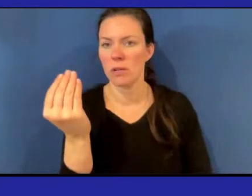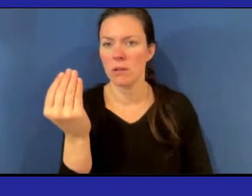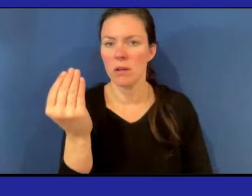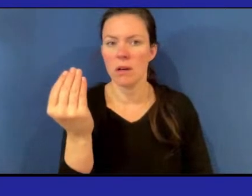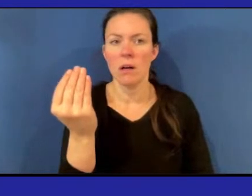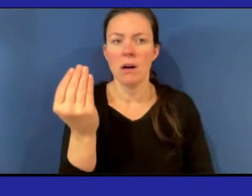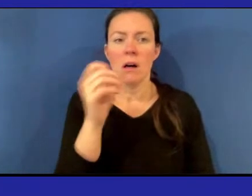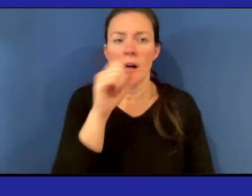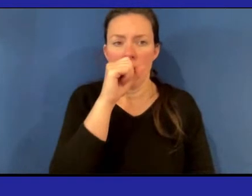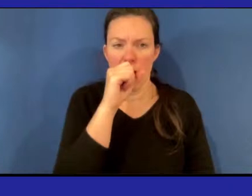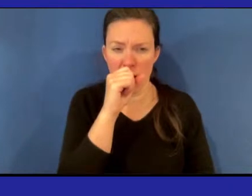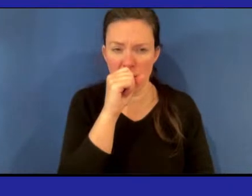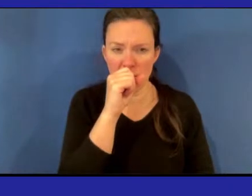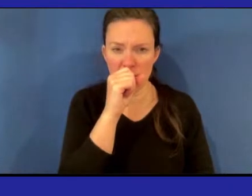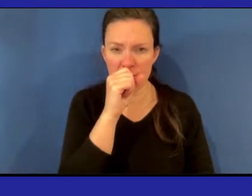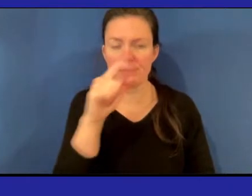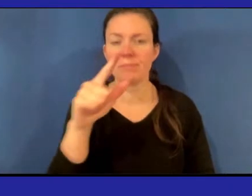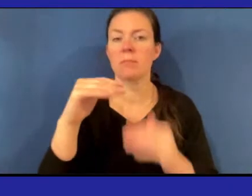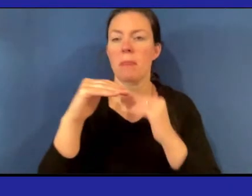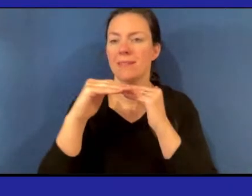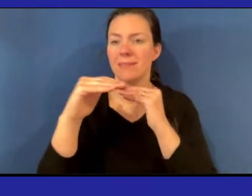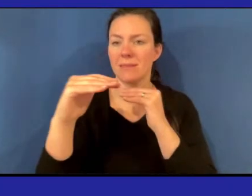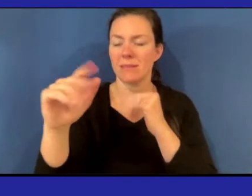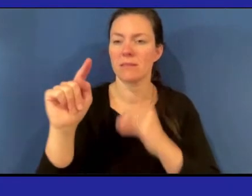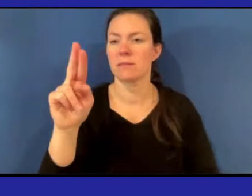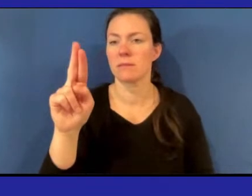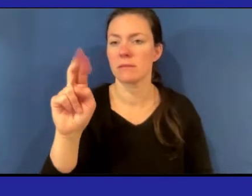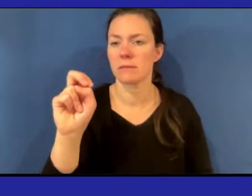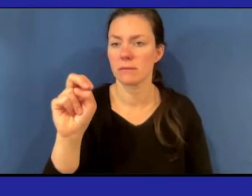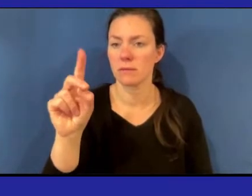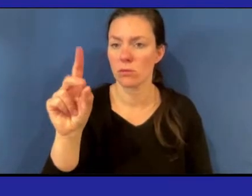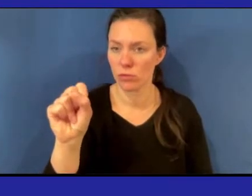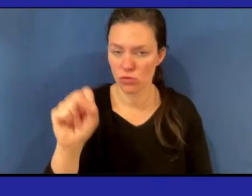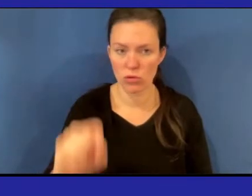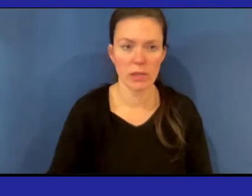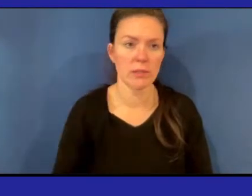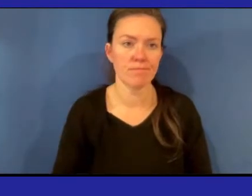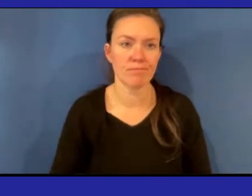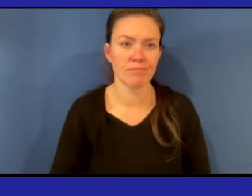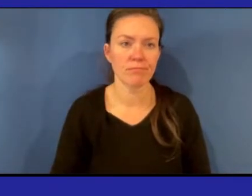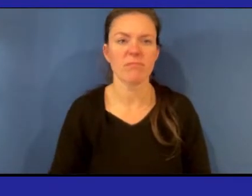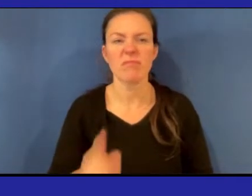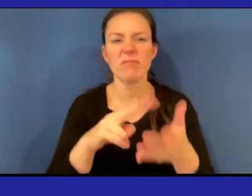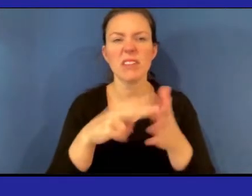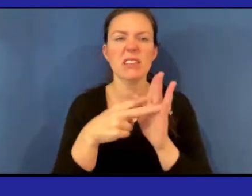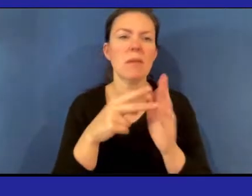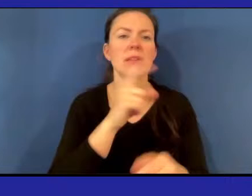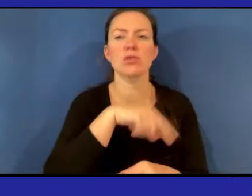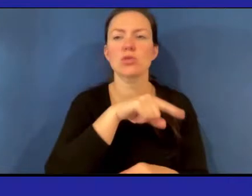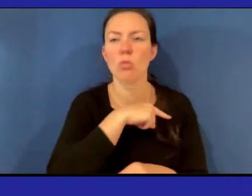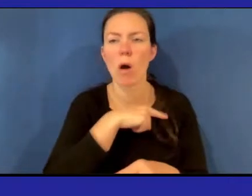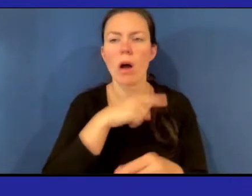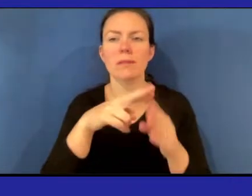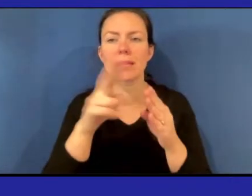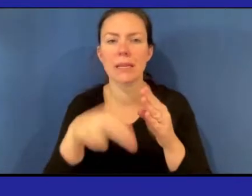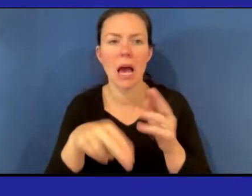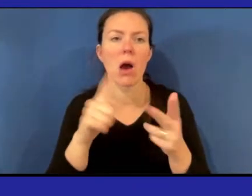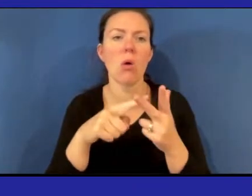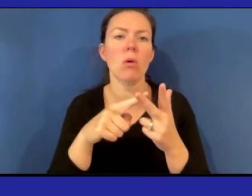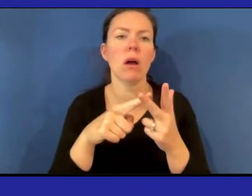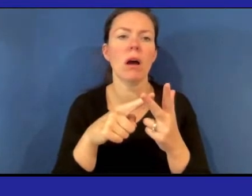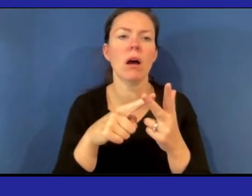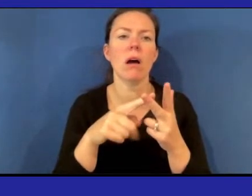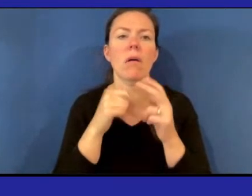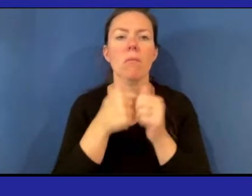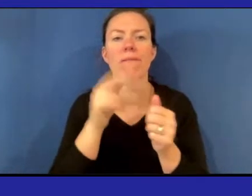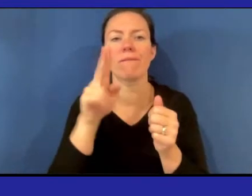stable trends. And so quality and outcomes, follow-up appointments 30 days after PH discharge